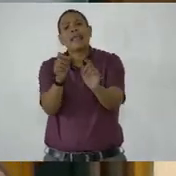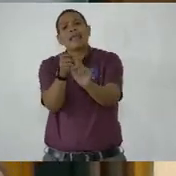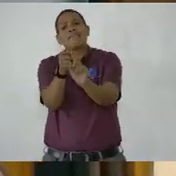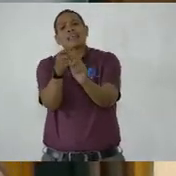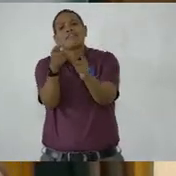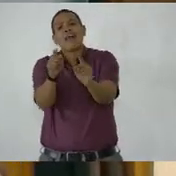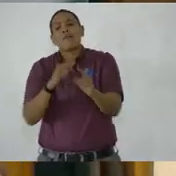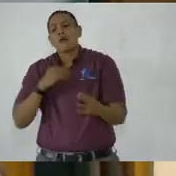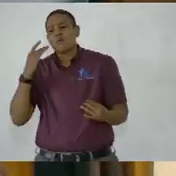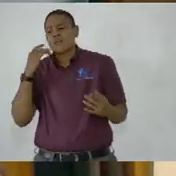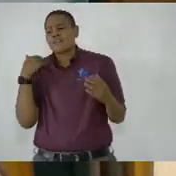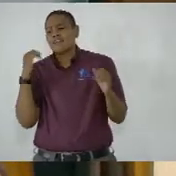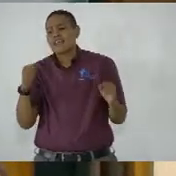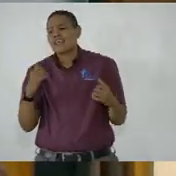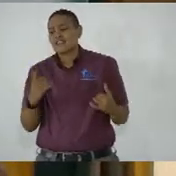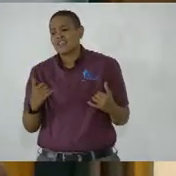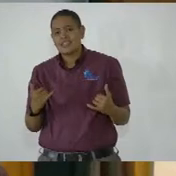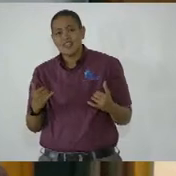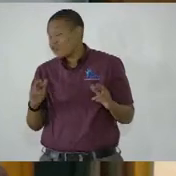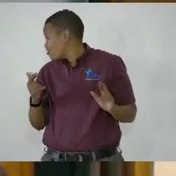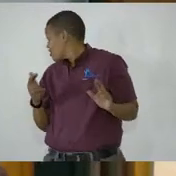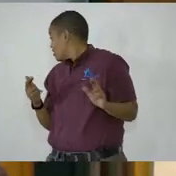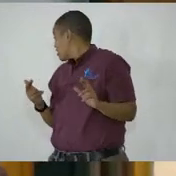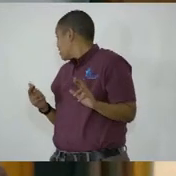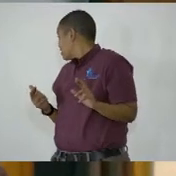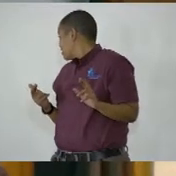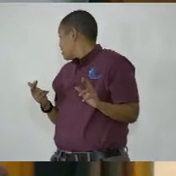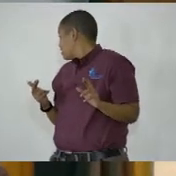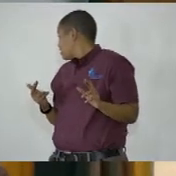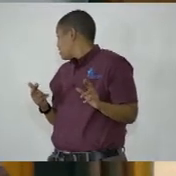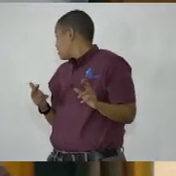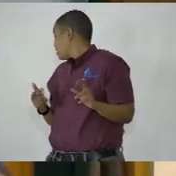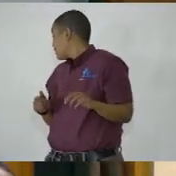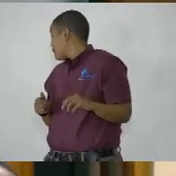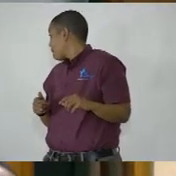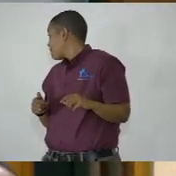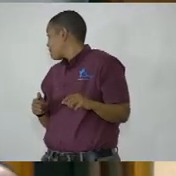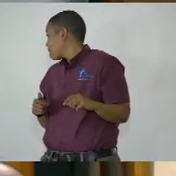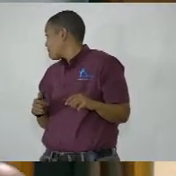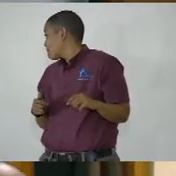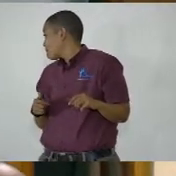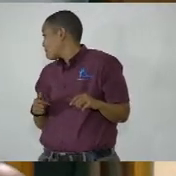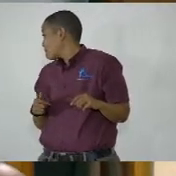I wonder if we can get it now. Are you ready now with that clip?